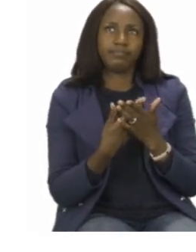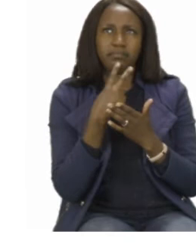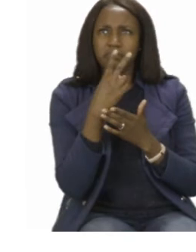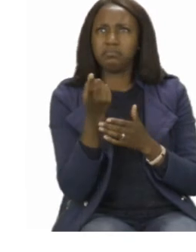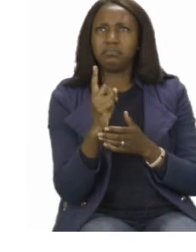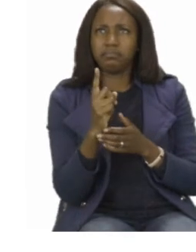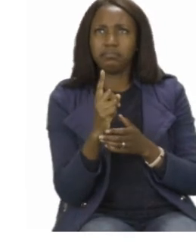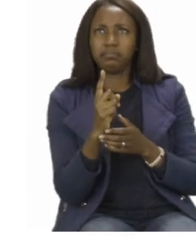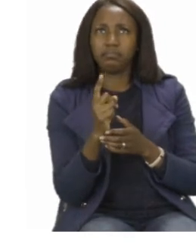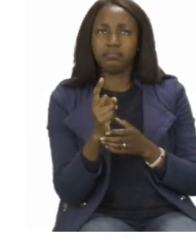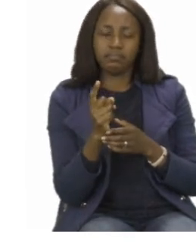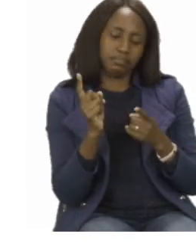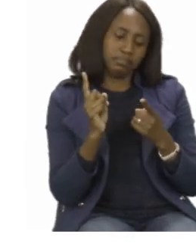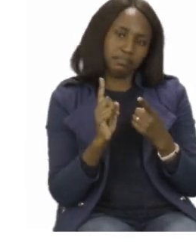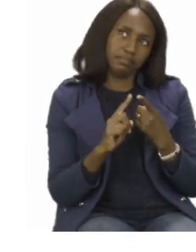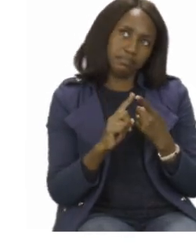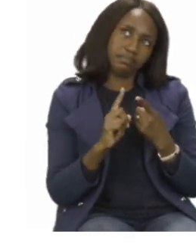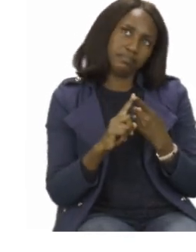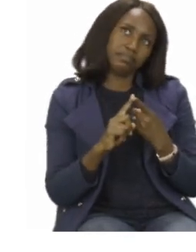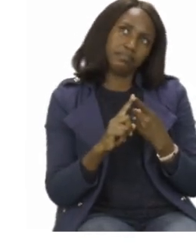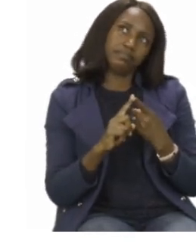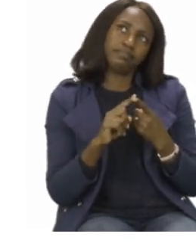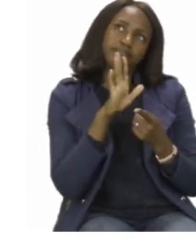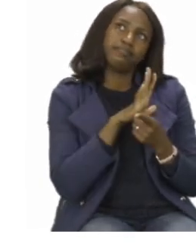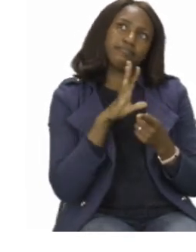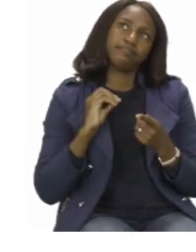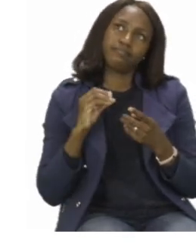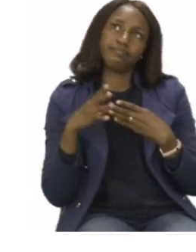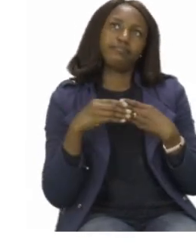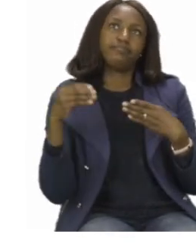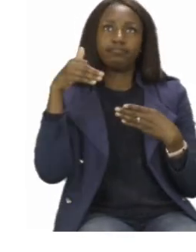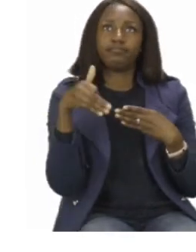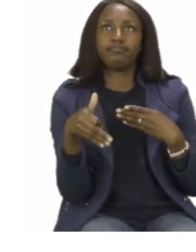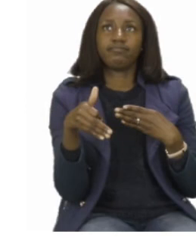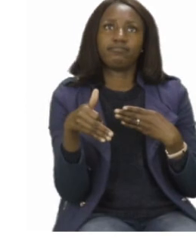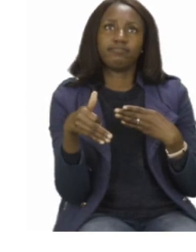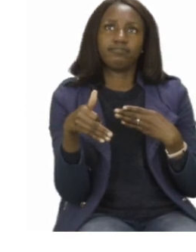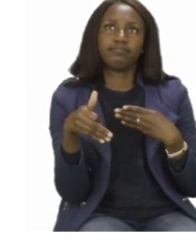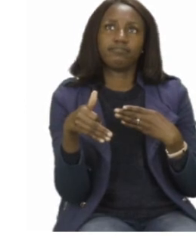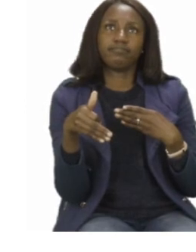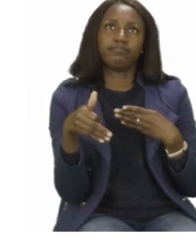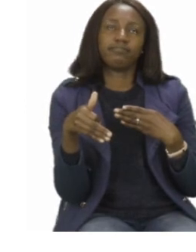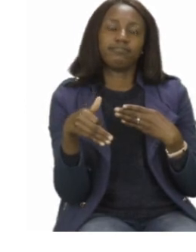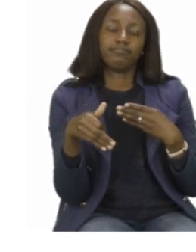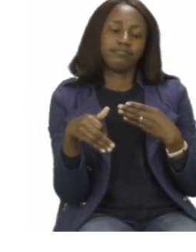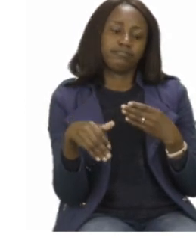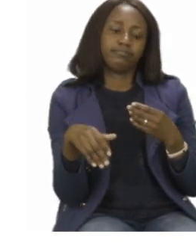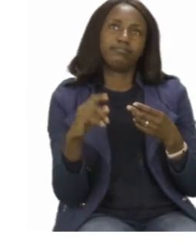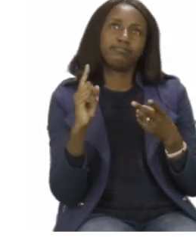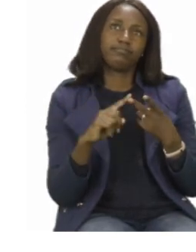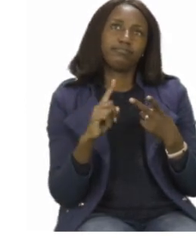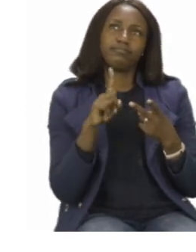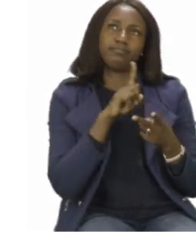and coins do you see there? I see a $50 note,